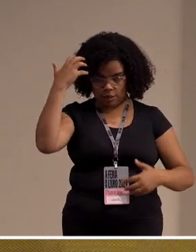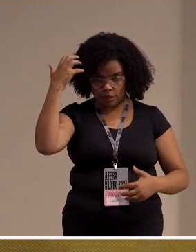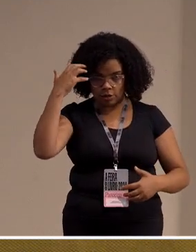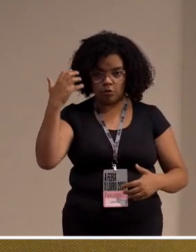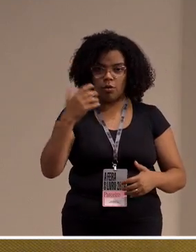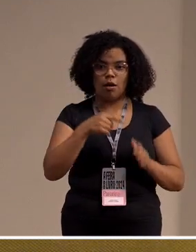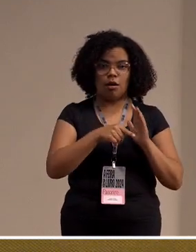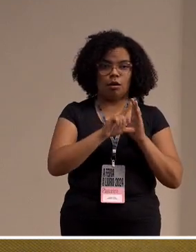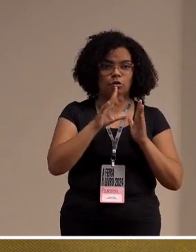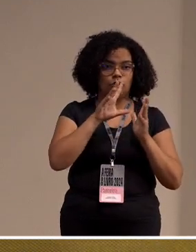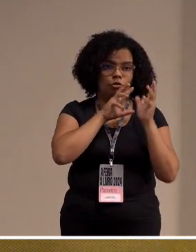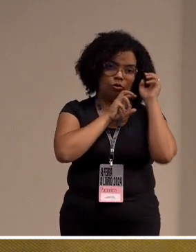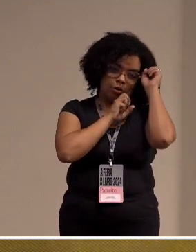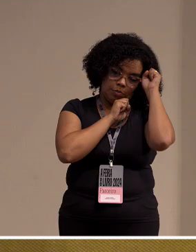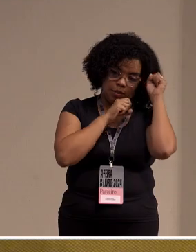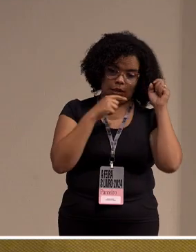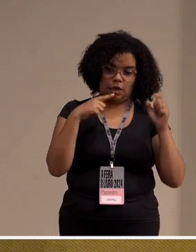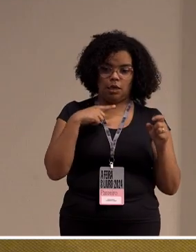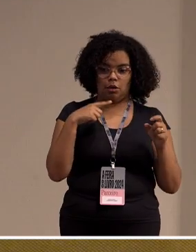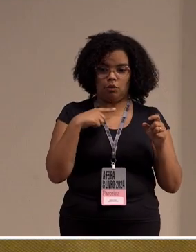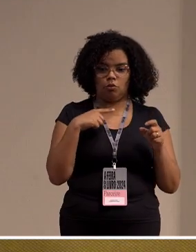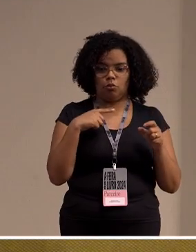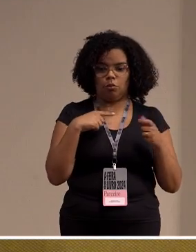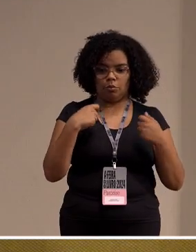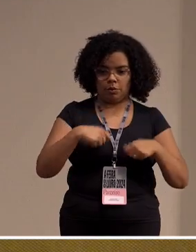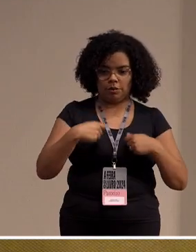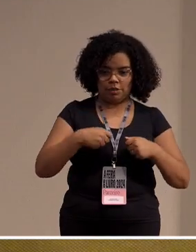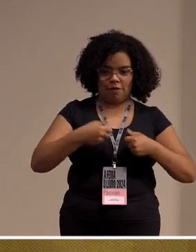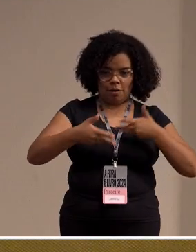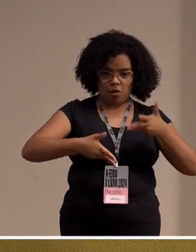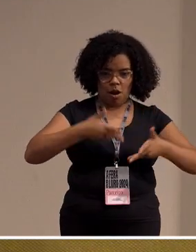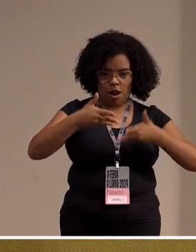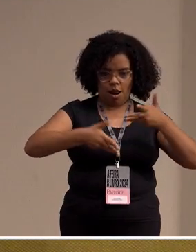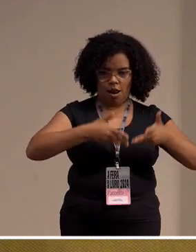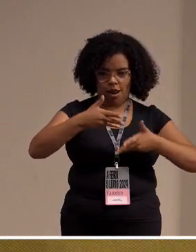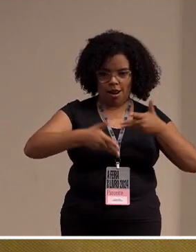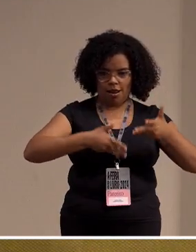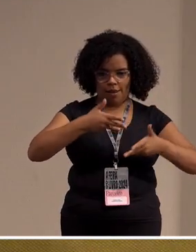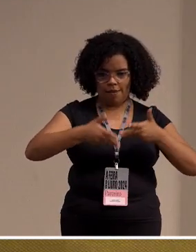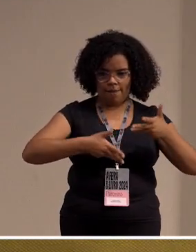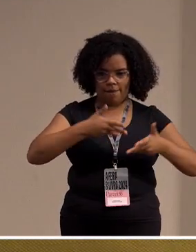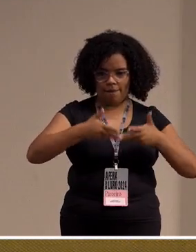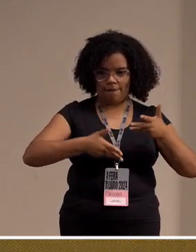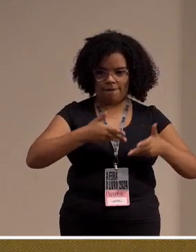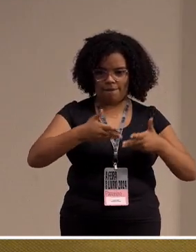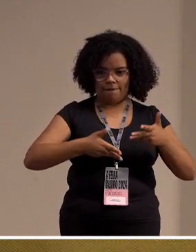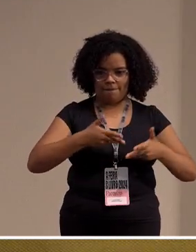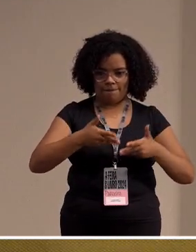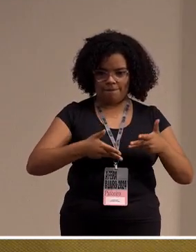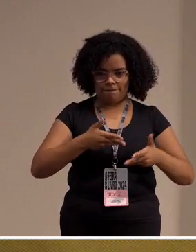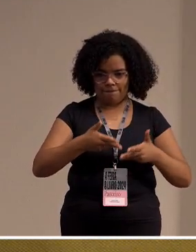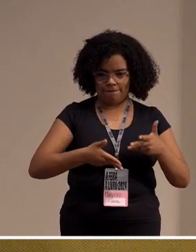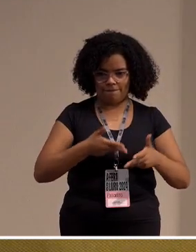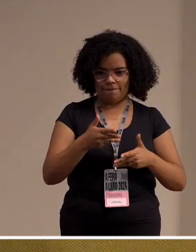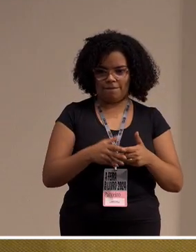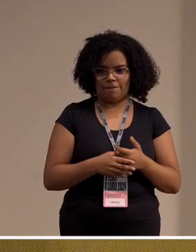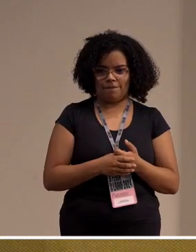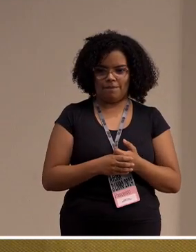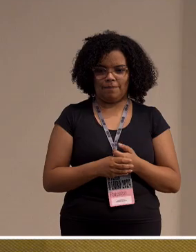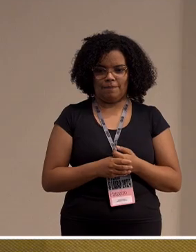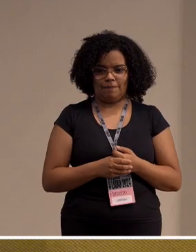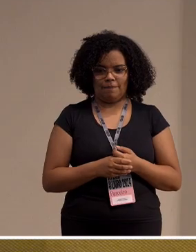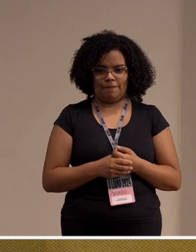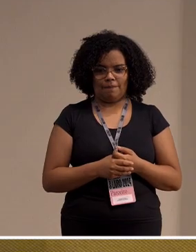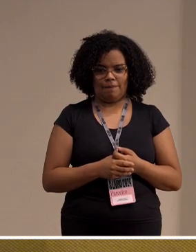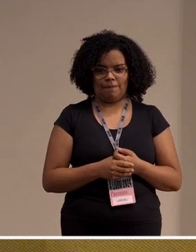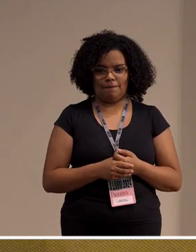secret, right? I made up a secret for each child, right? They wouldn't go to bed without hearing their secret. So one day I was doing one of those,